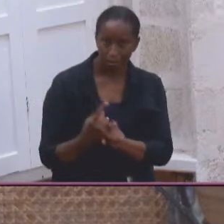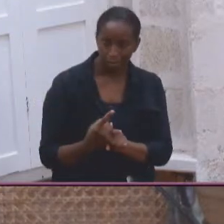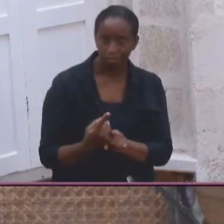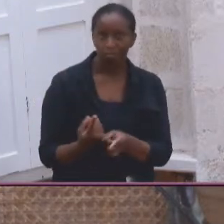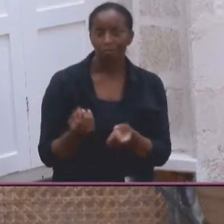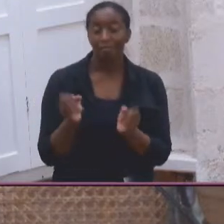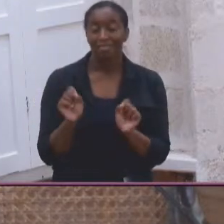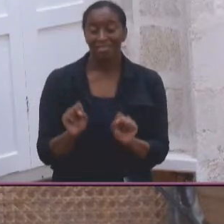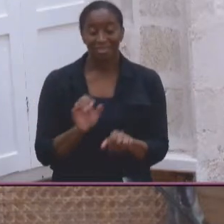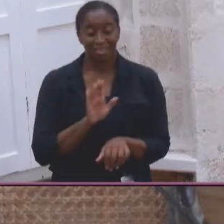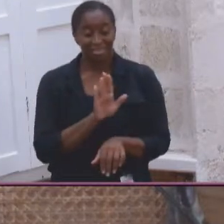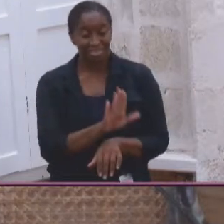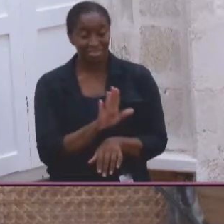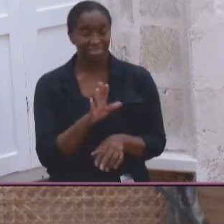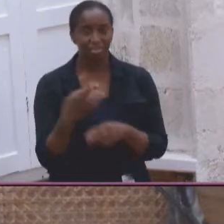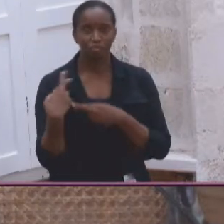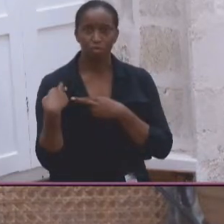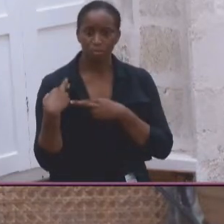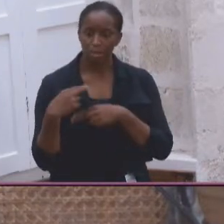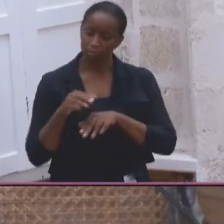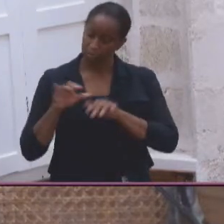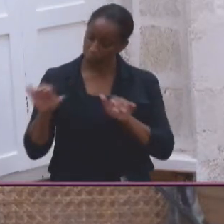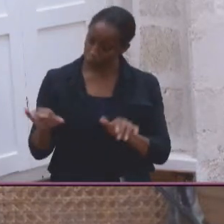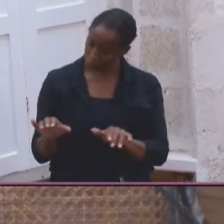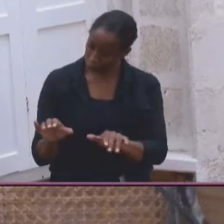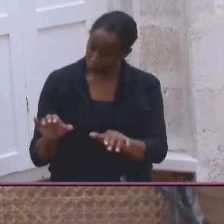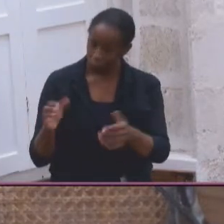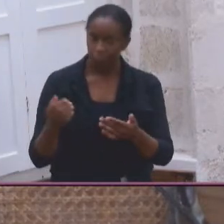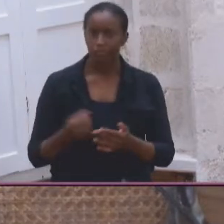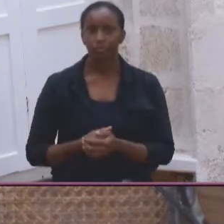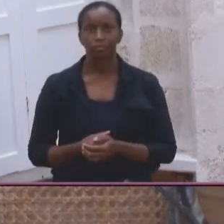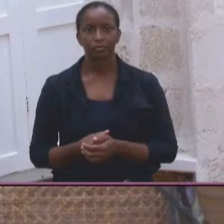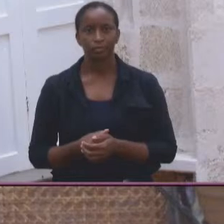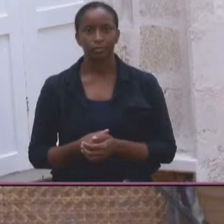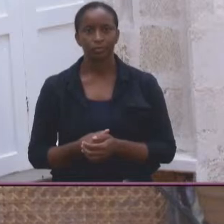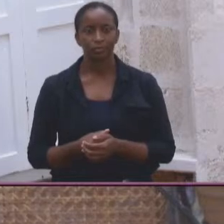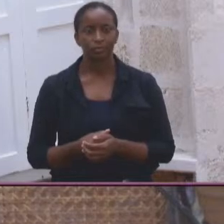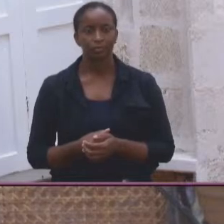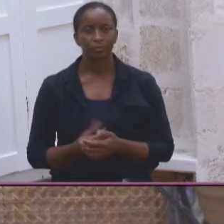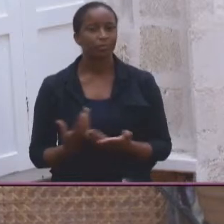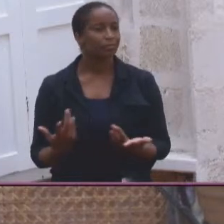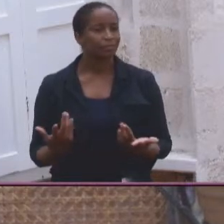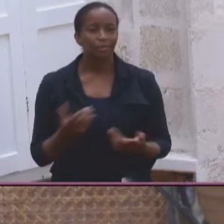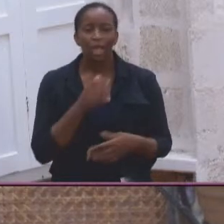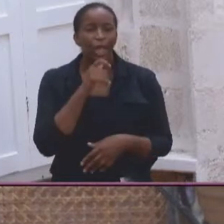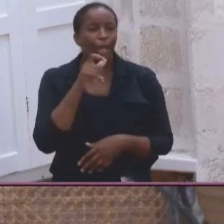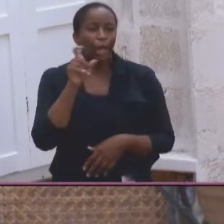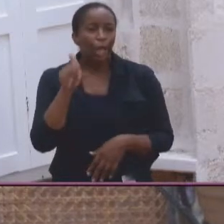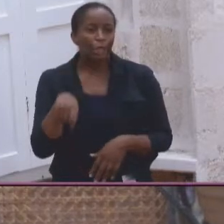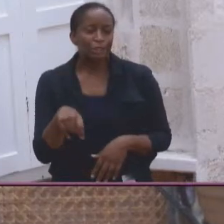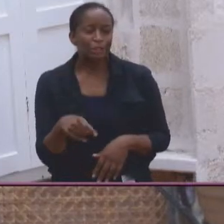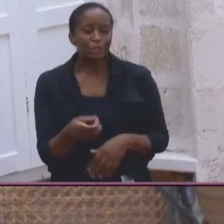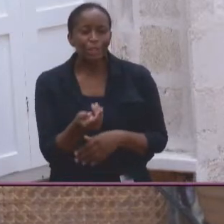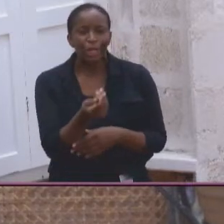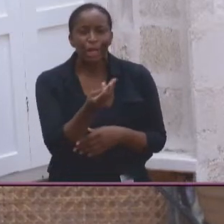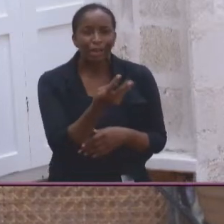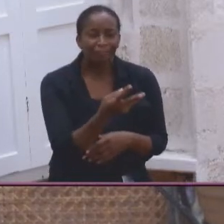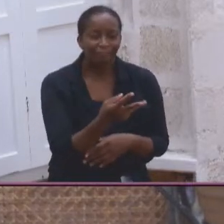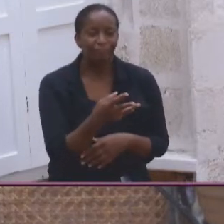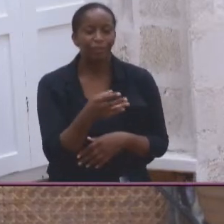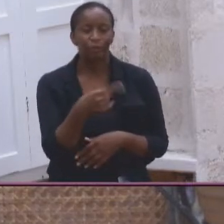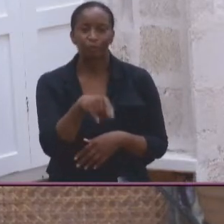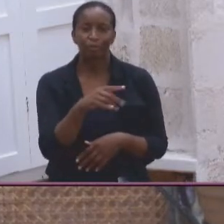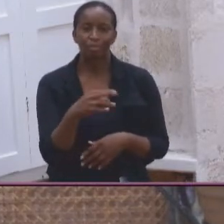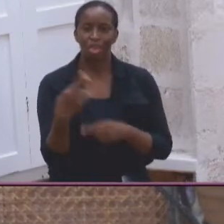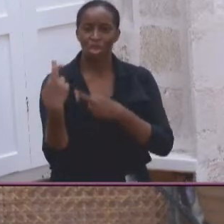which they are paid to do. You cannot overburden one or two health officers and expect that they will cover